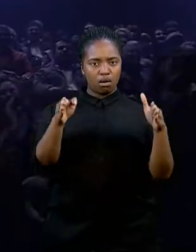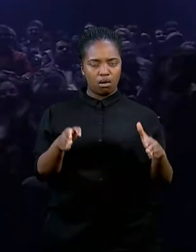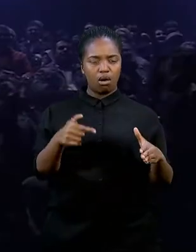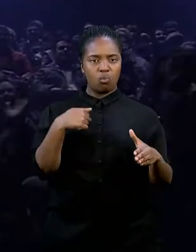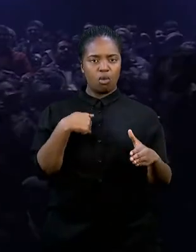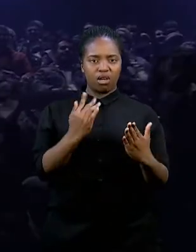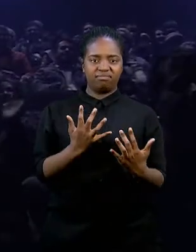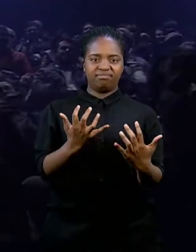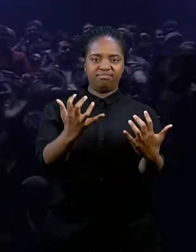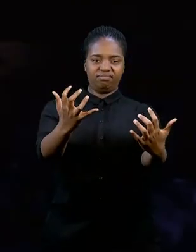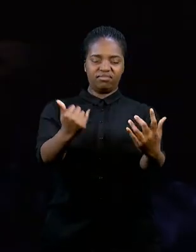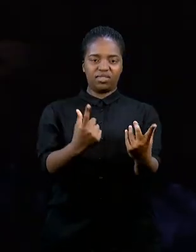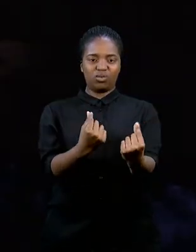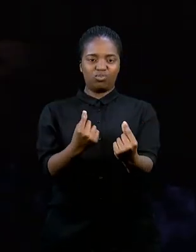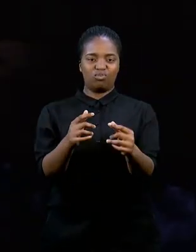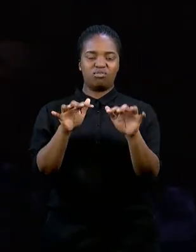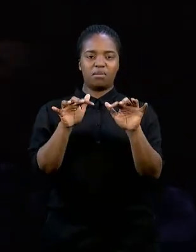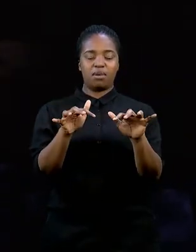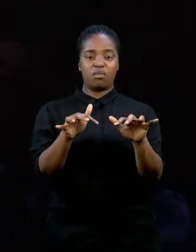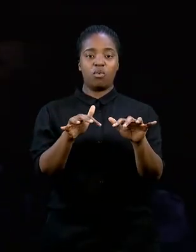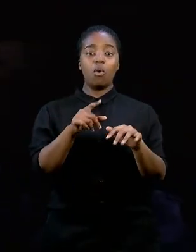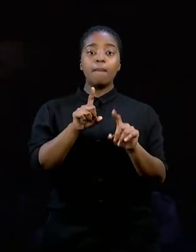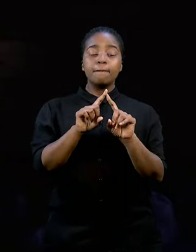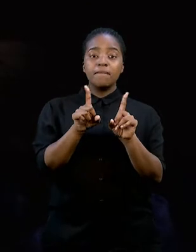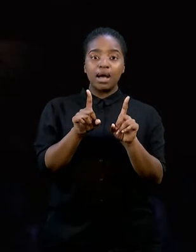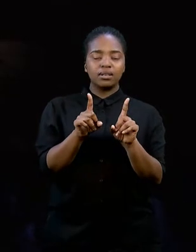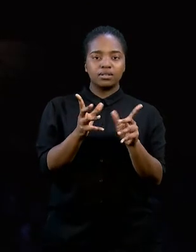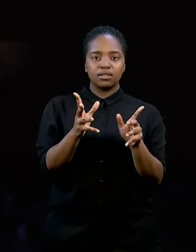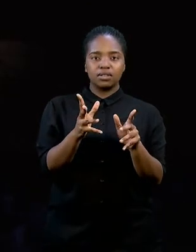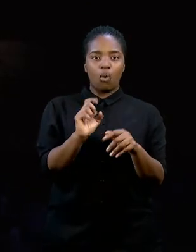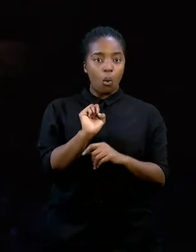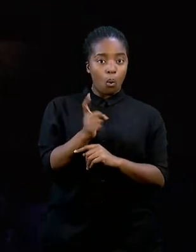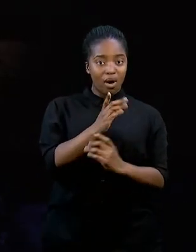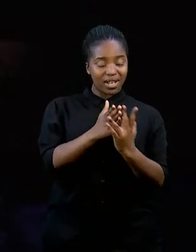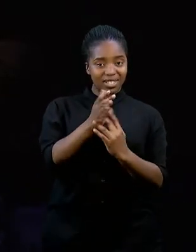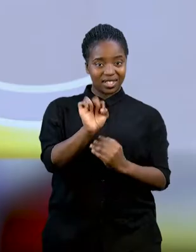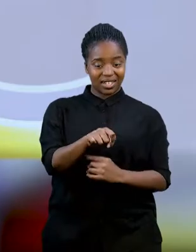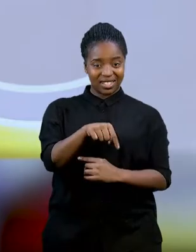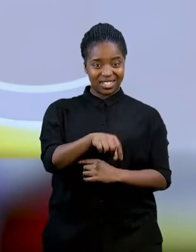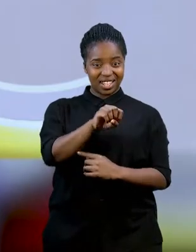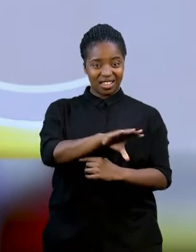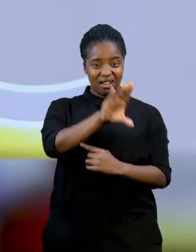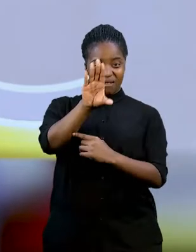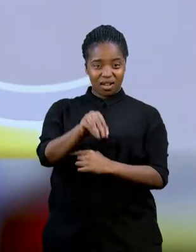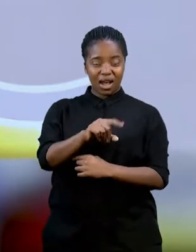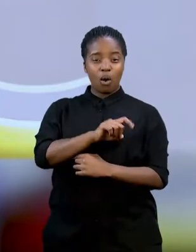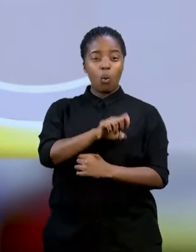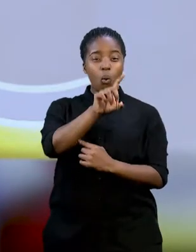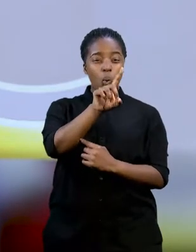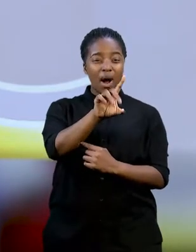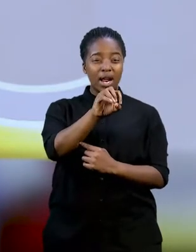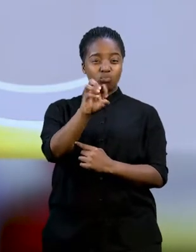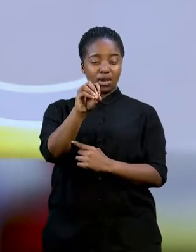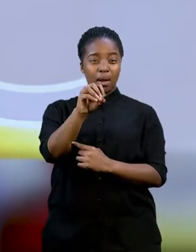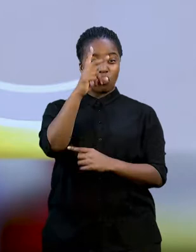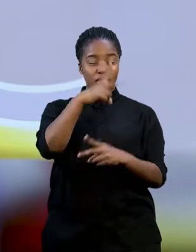e ngolletswe batho ba senang bokua ebile ha e kenyelletse batho bohle. Afrika Borwa e na le ho feta 100